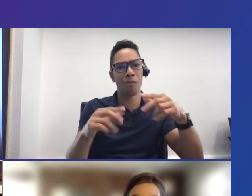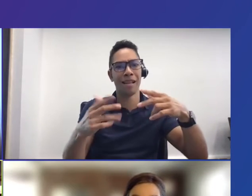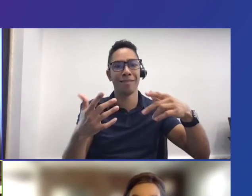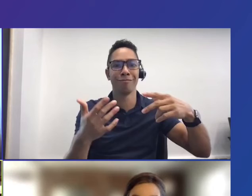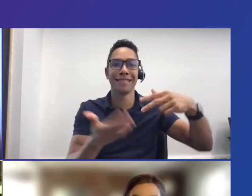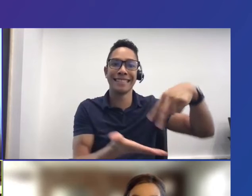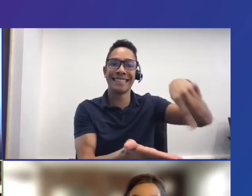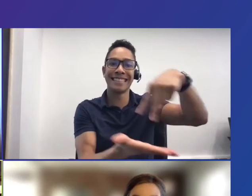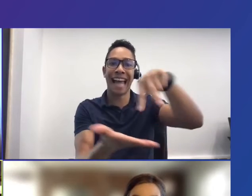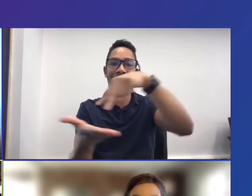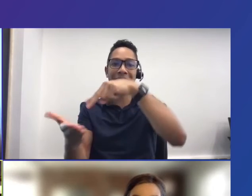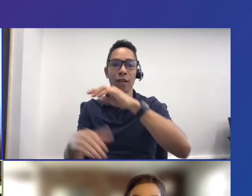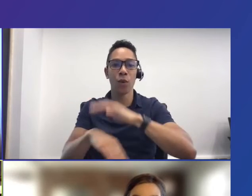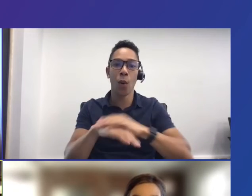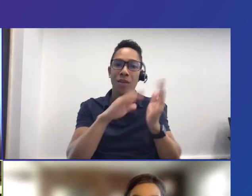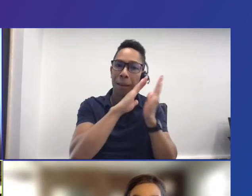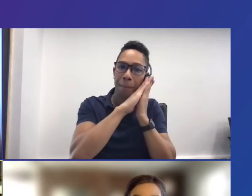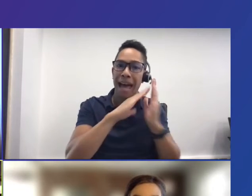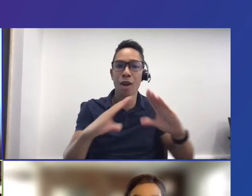mattresses. And,